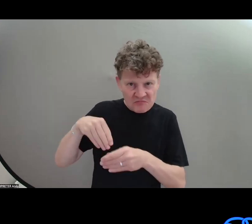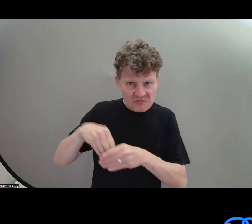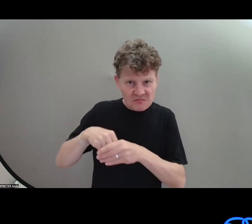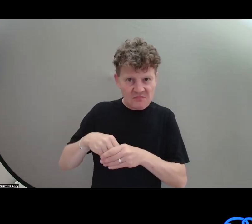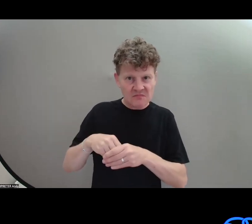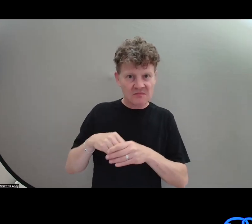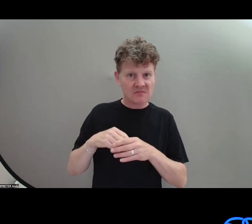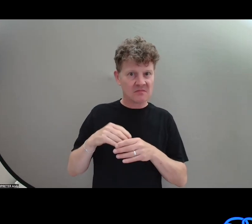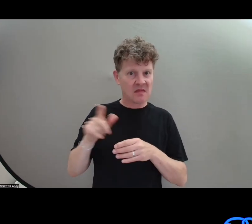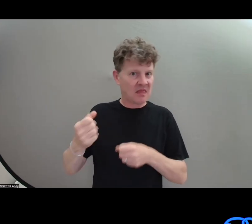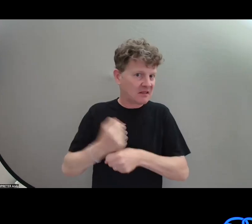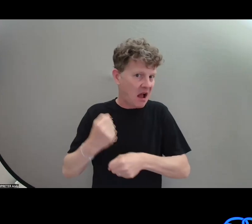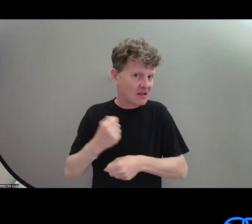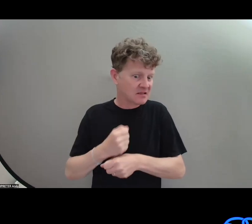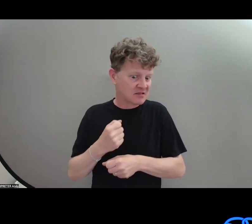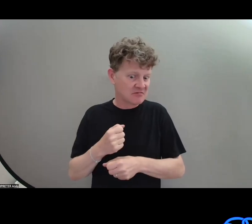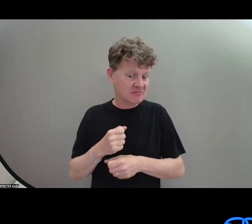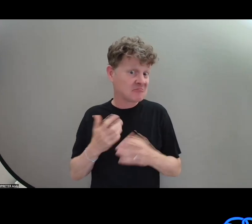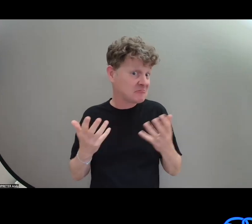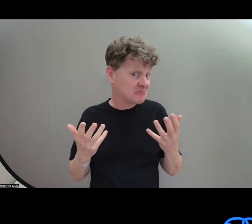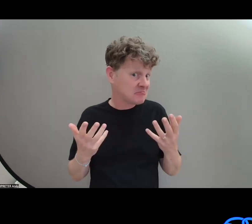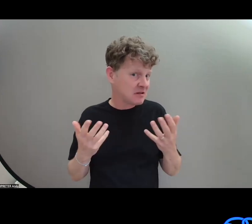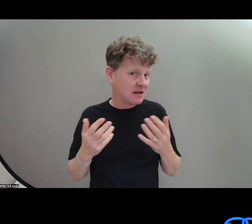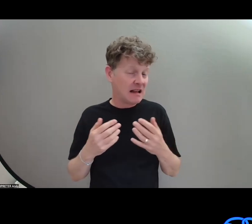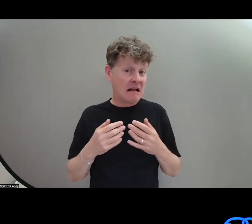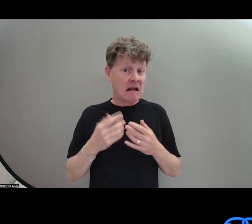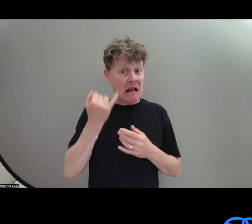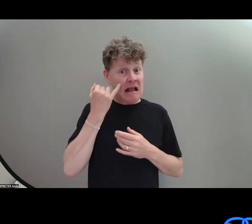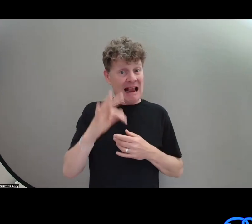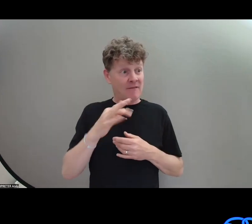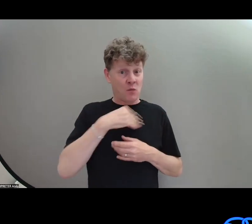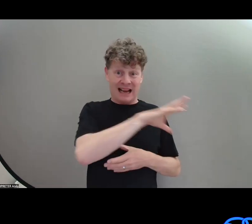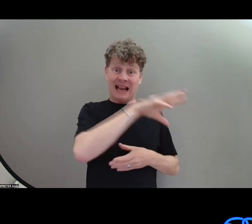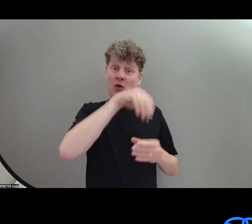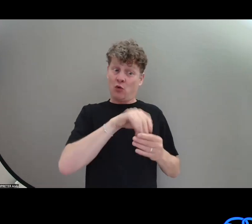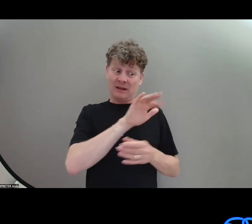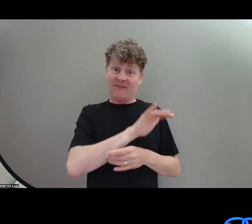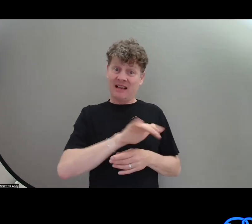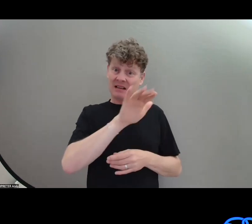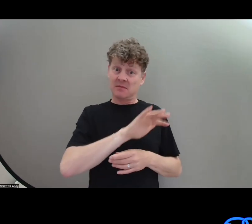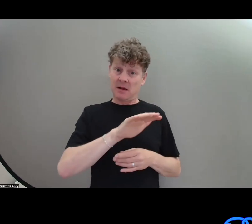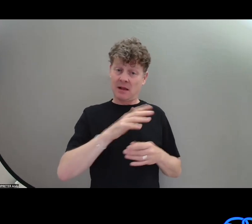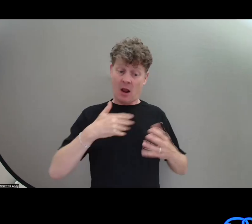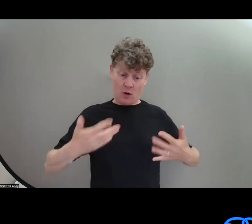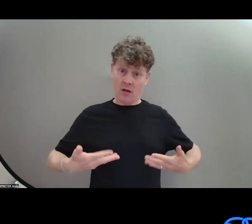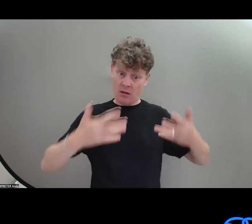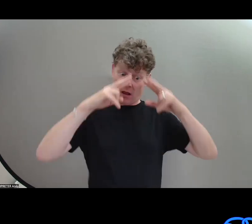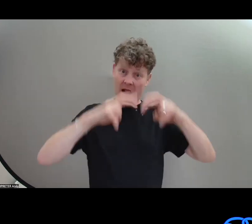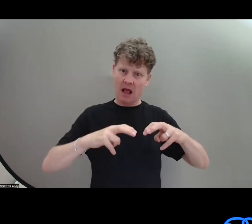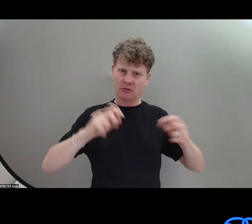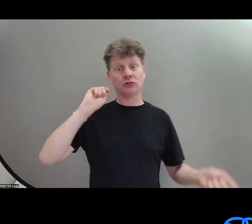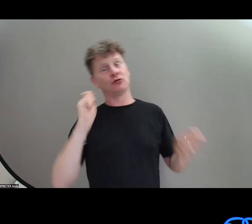and whether including fingerspelled responses would kind of reshape some of